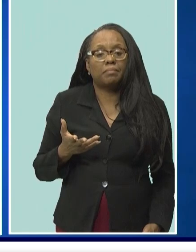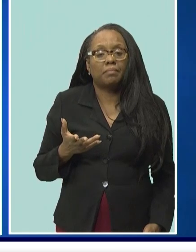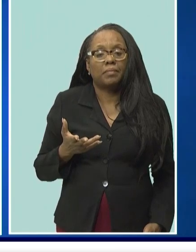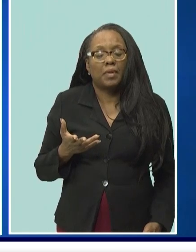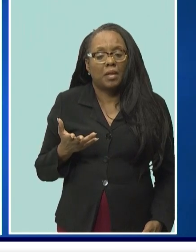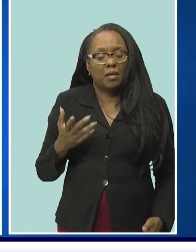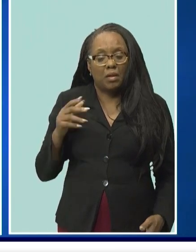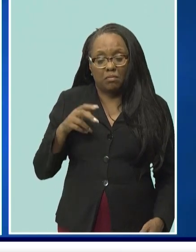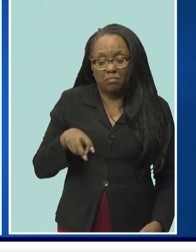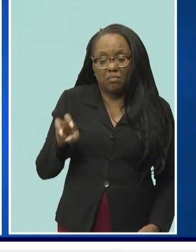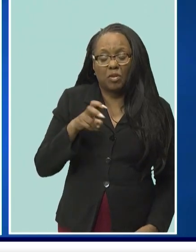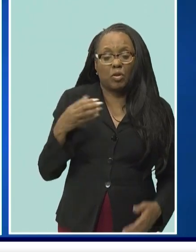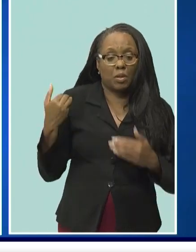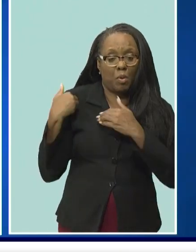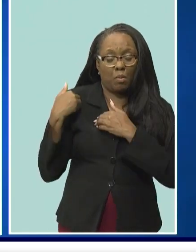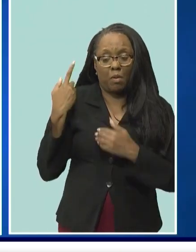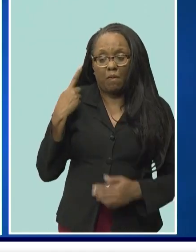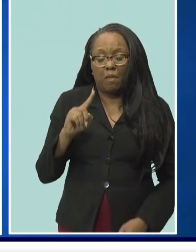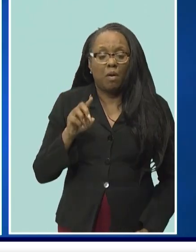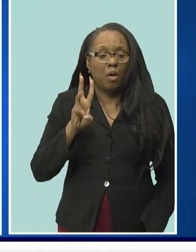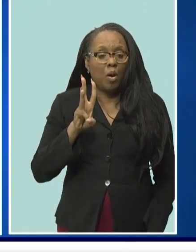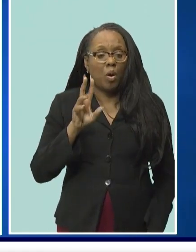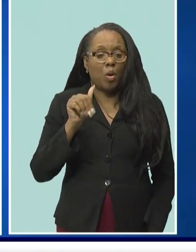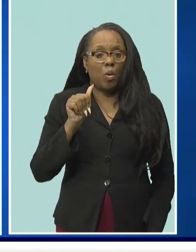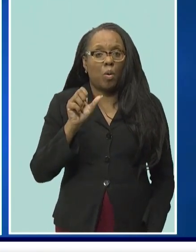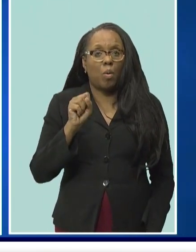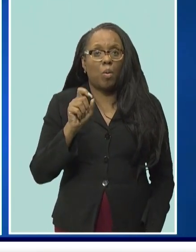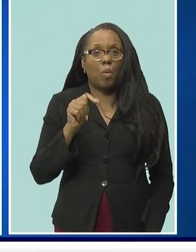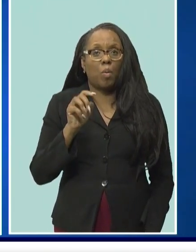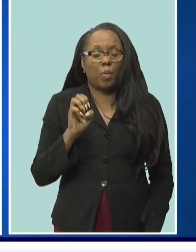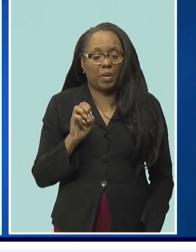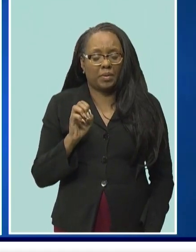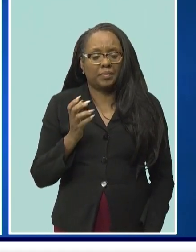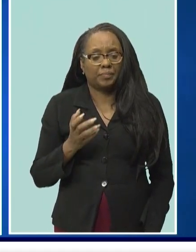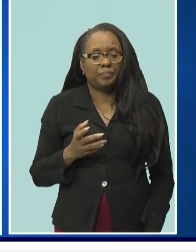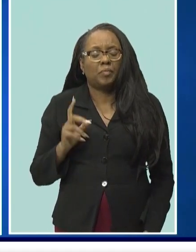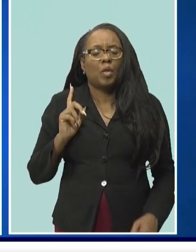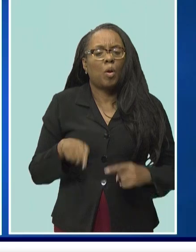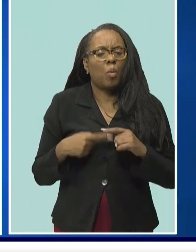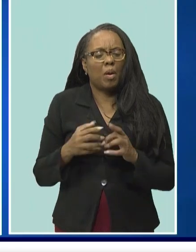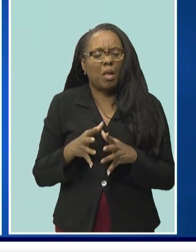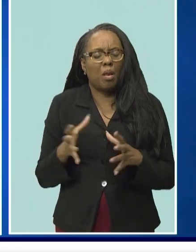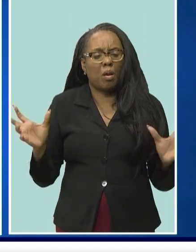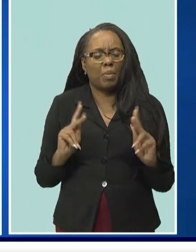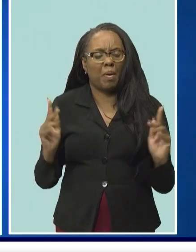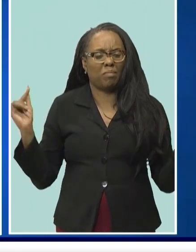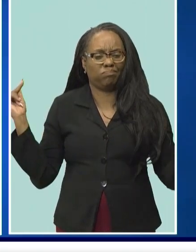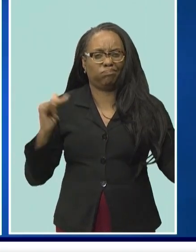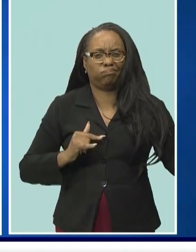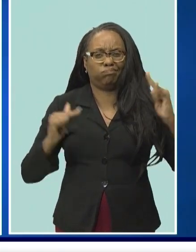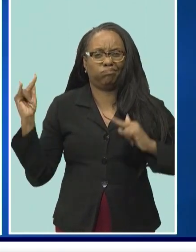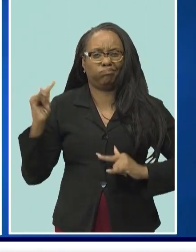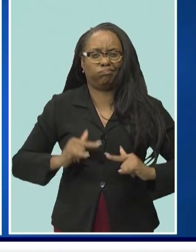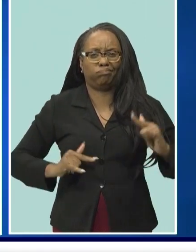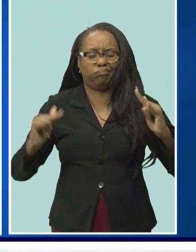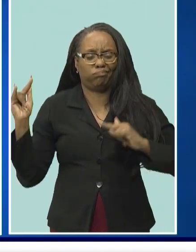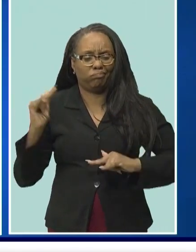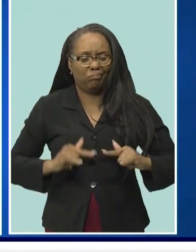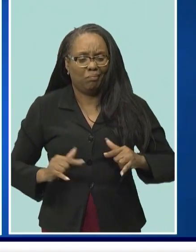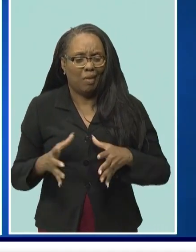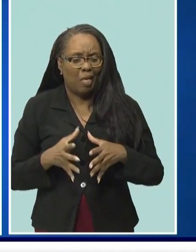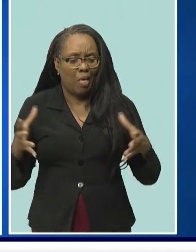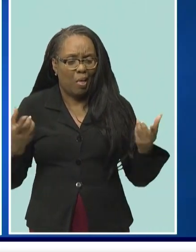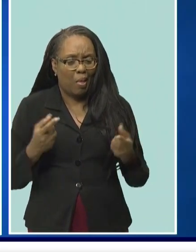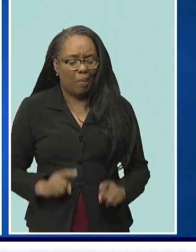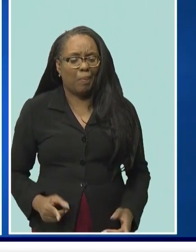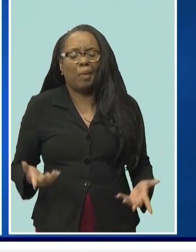we do have residents. So when you have the influx of tourists coming into the country, of course it is welcome. However,